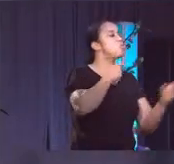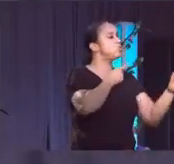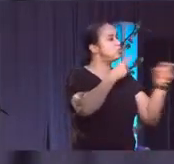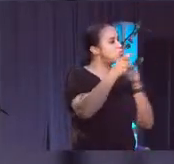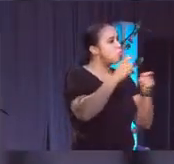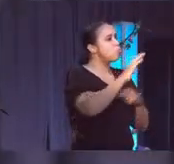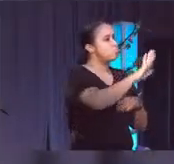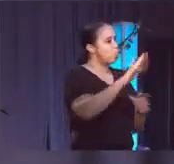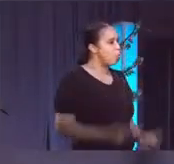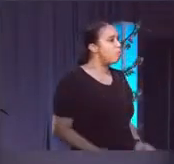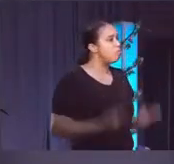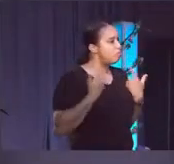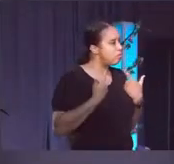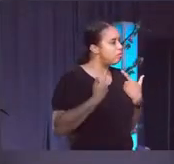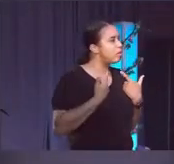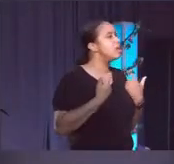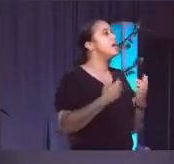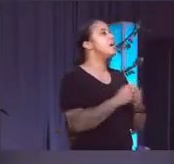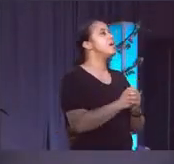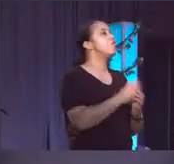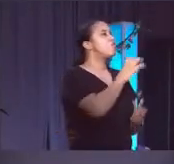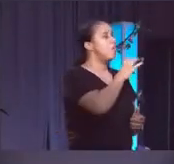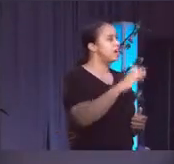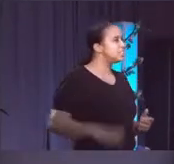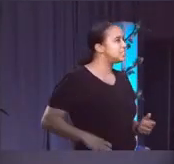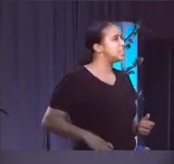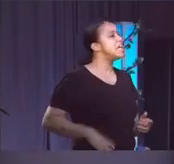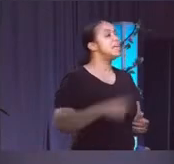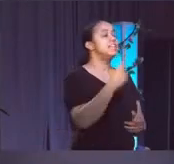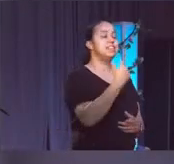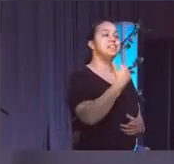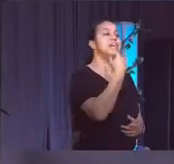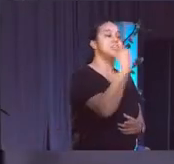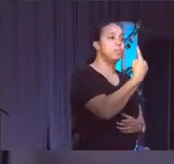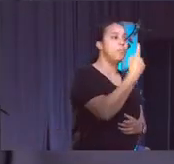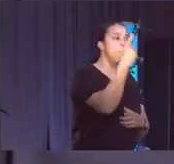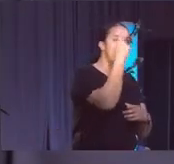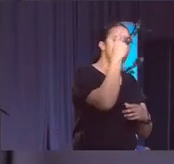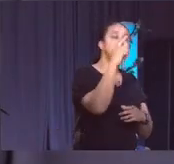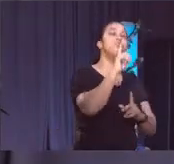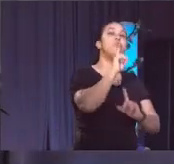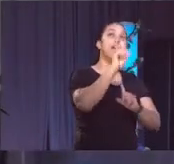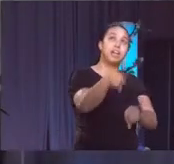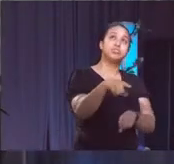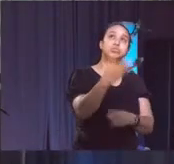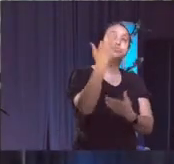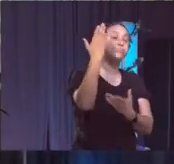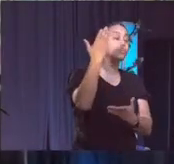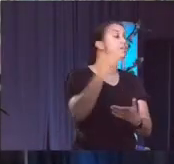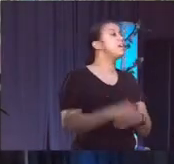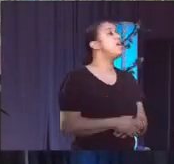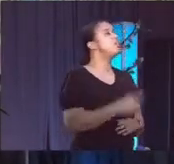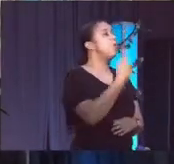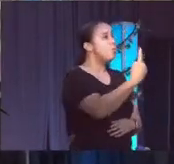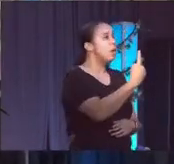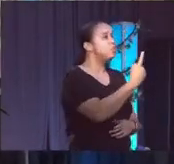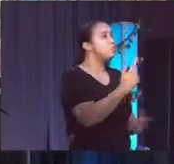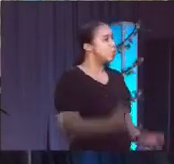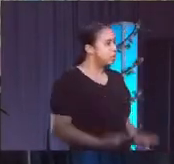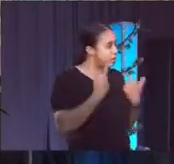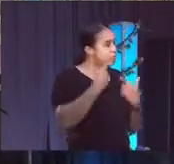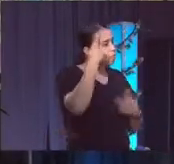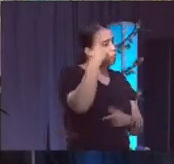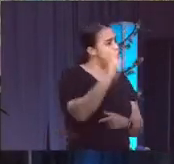life. Set apart Christ as the one that you answer to. Set him apart as the one for whom you